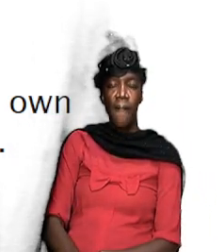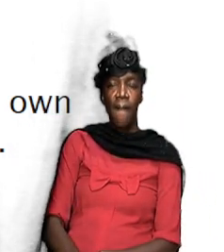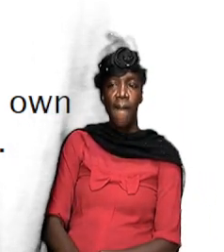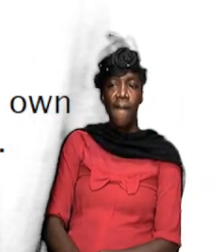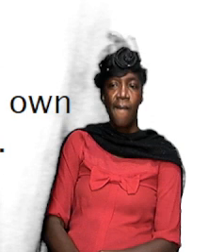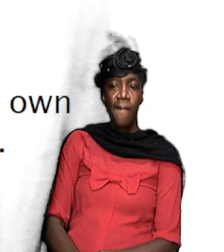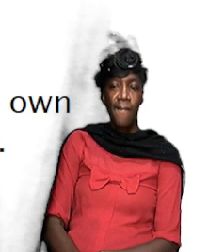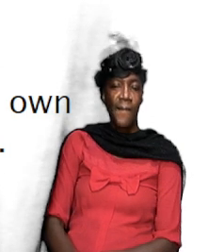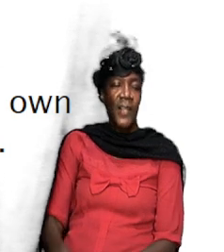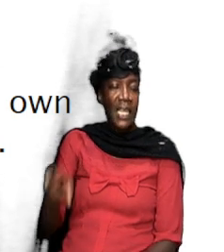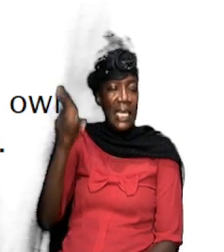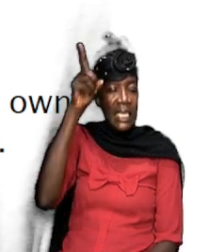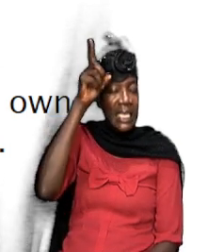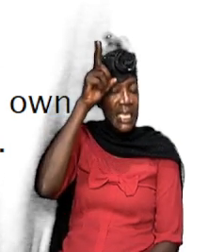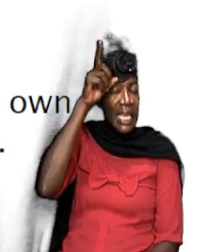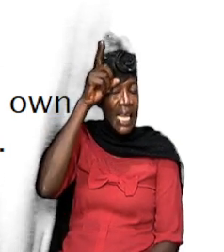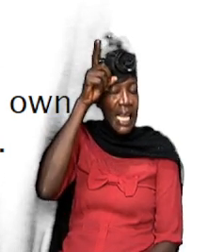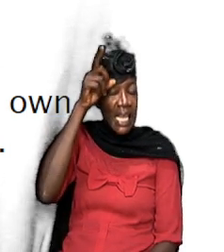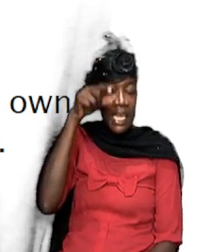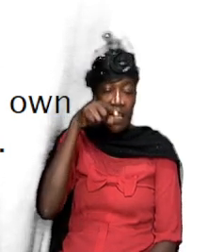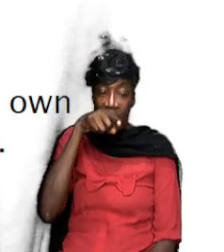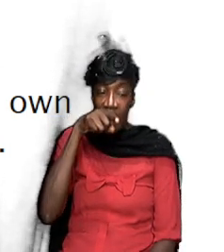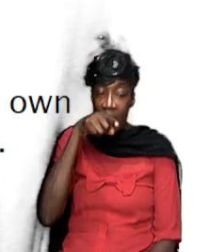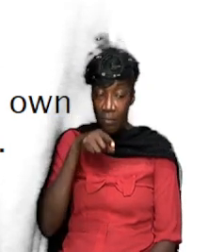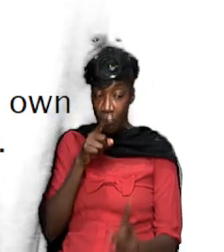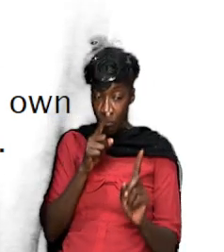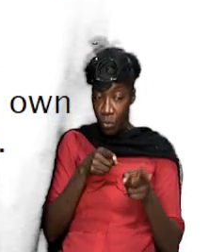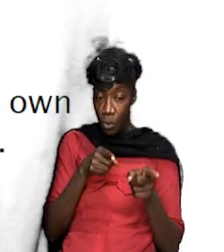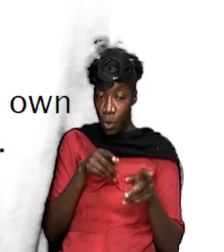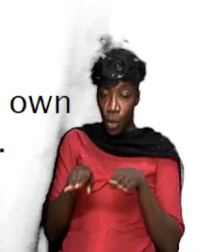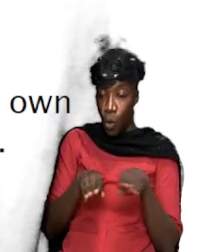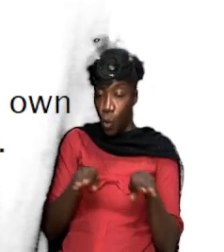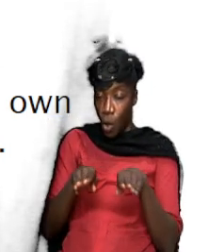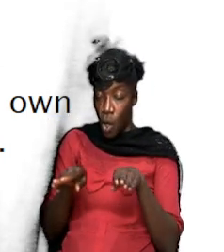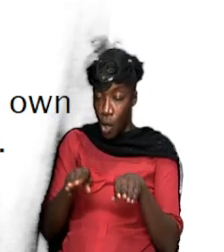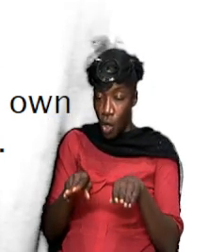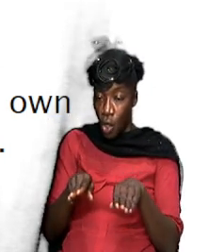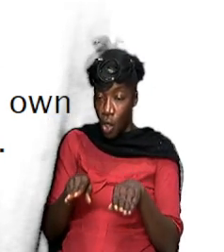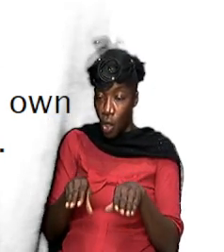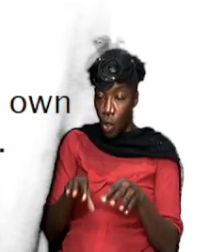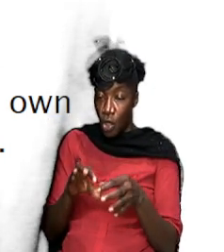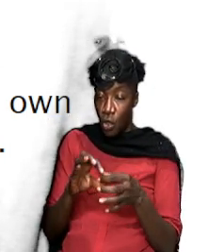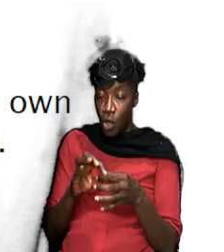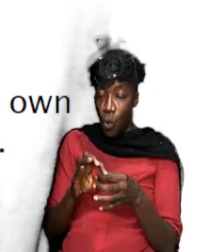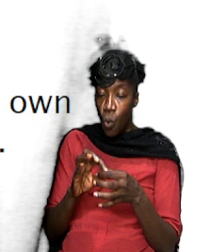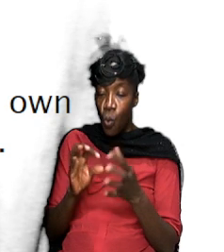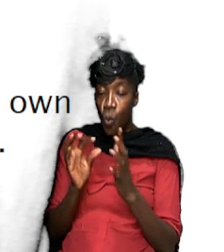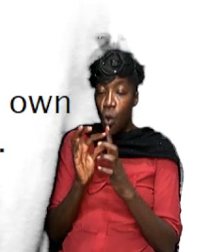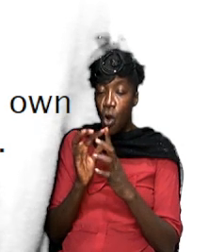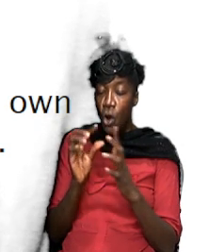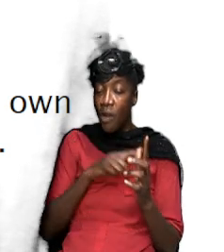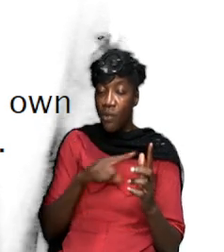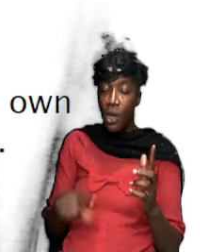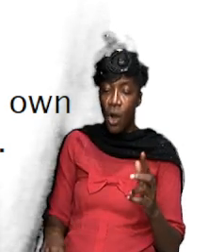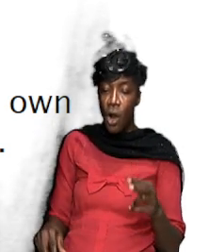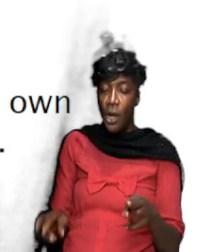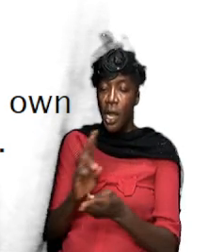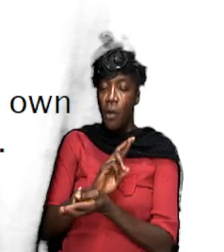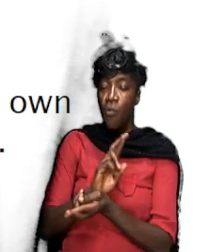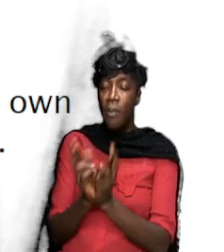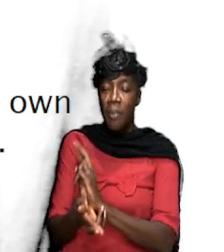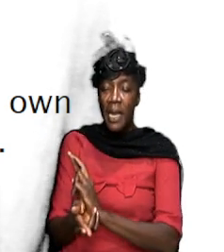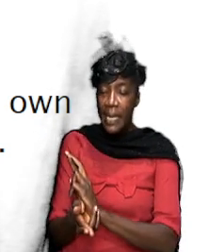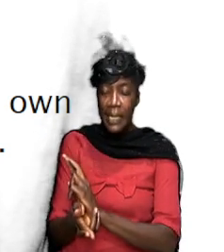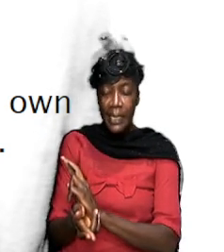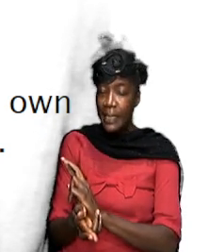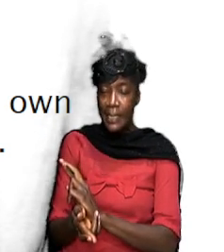But David walked according to the words of the Lord and had a repented heart. But Saul would not